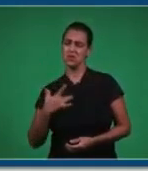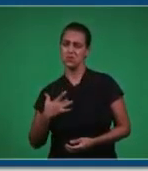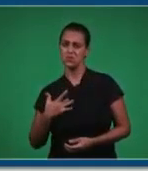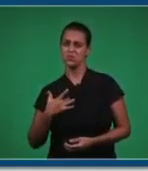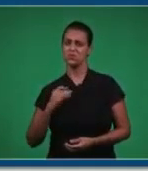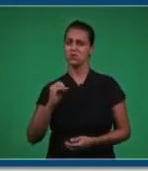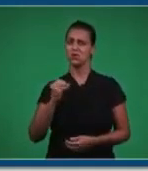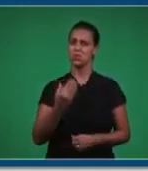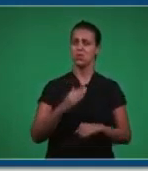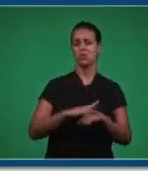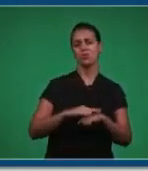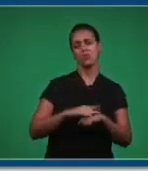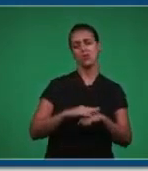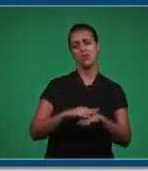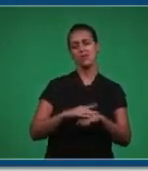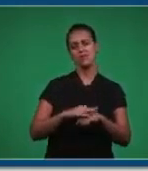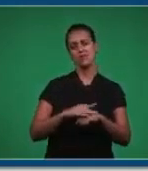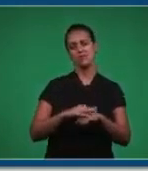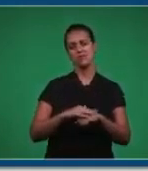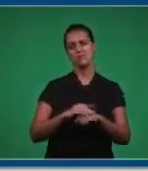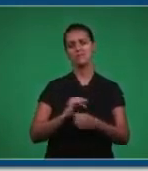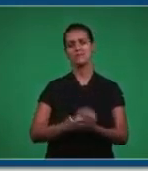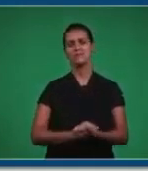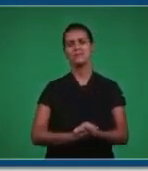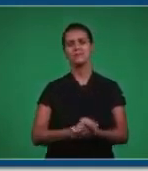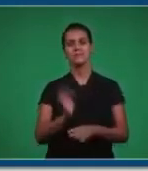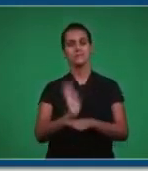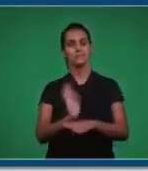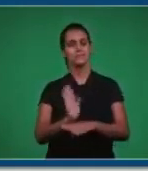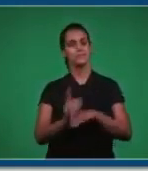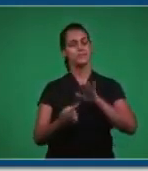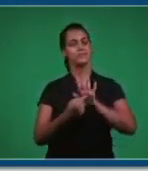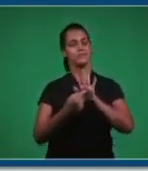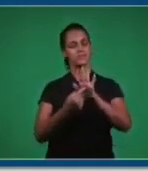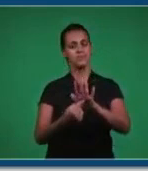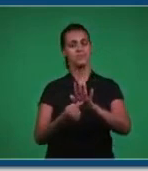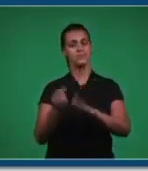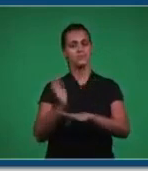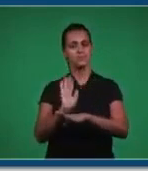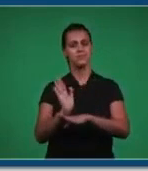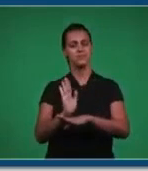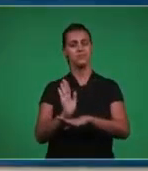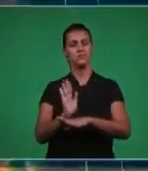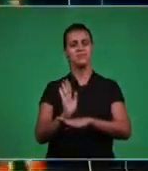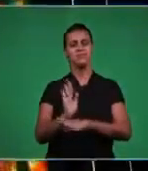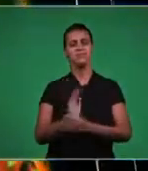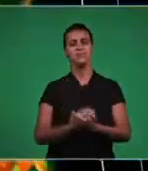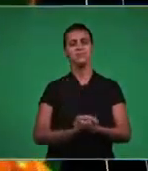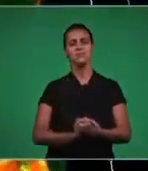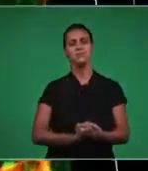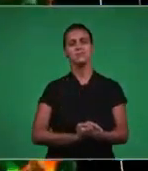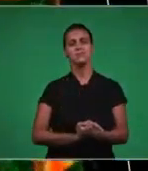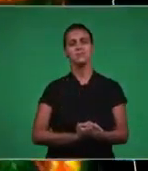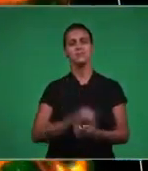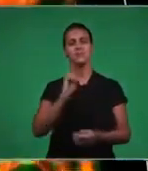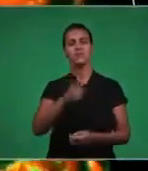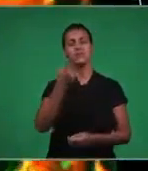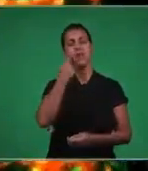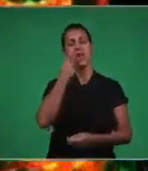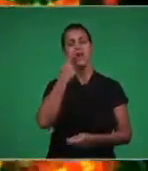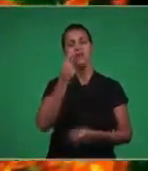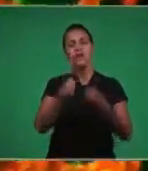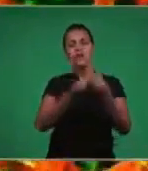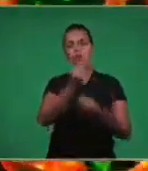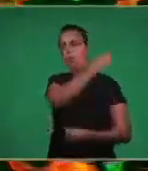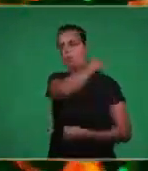is healthy or if the cell is sick. Now play a video. And in this video, we're going to see the